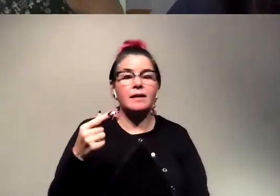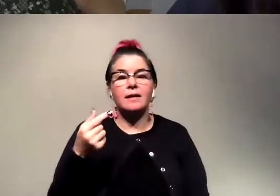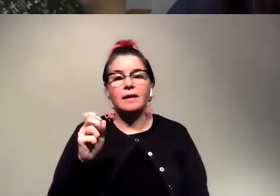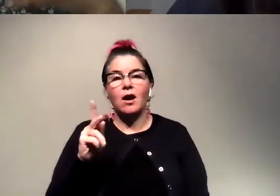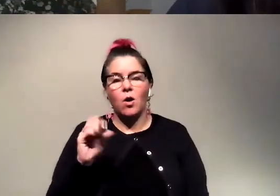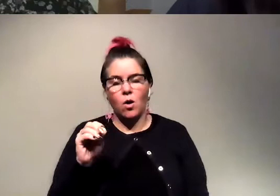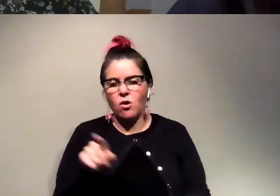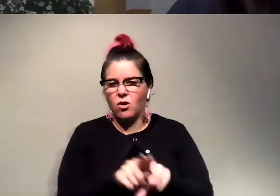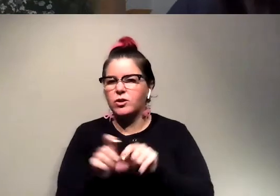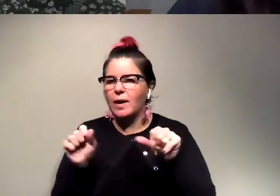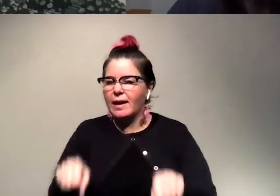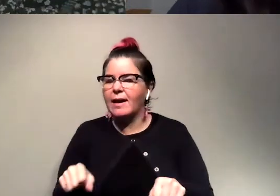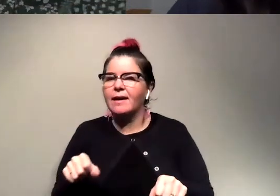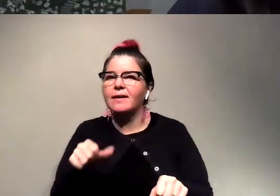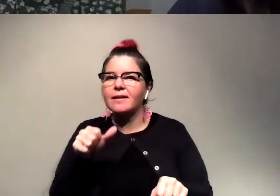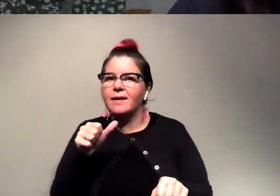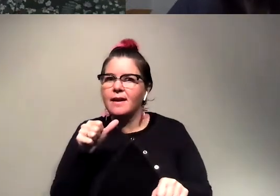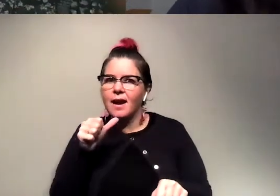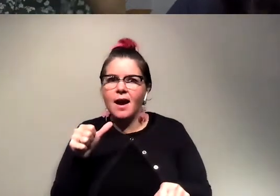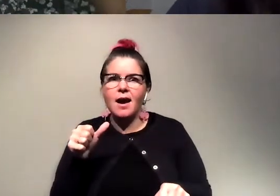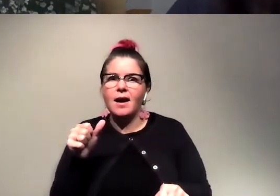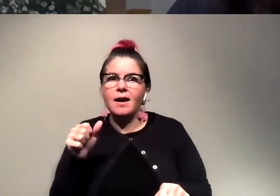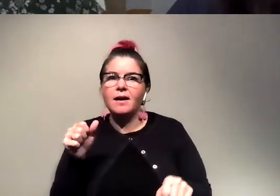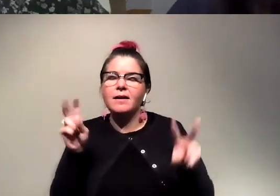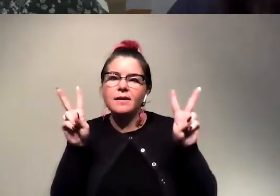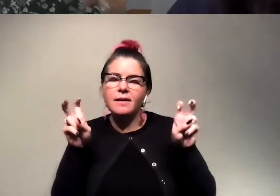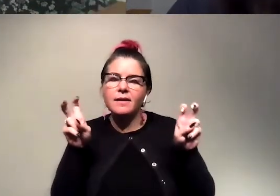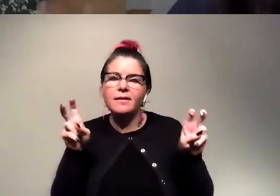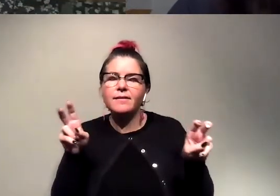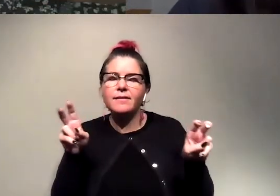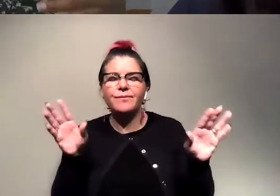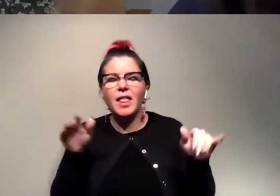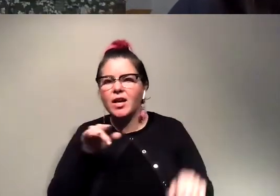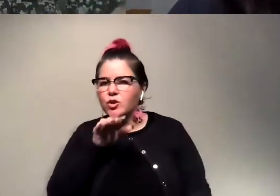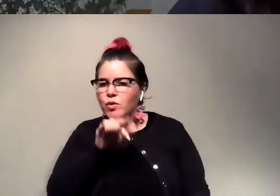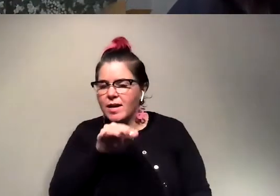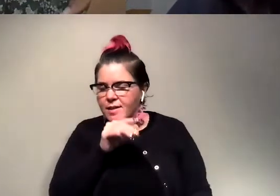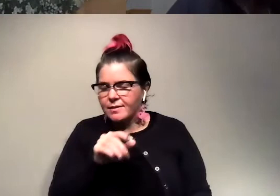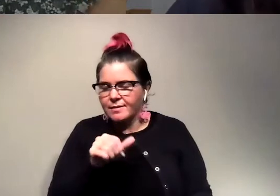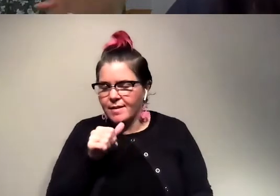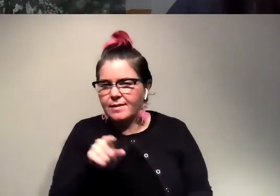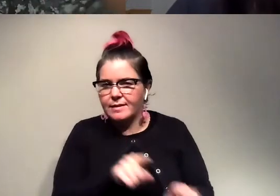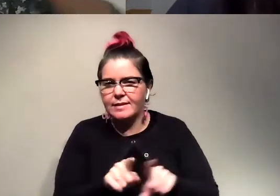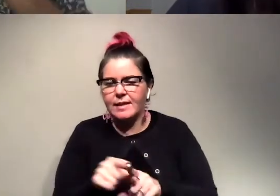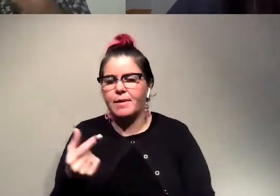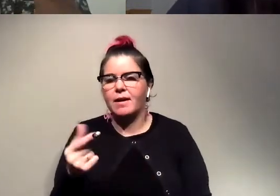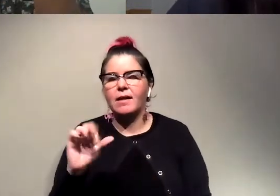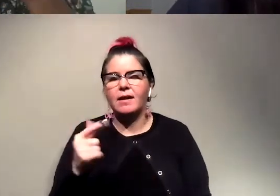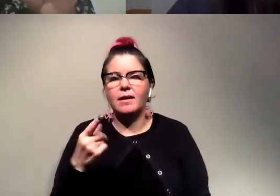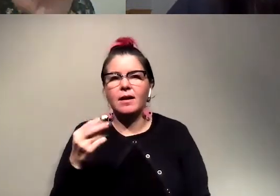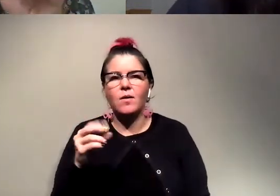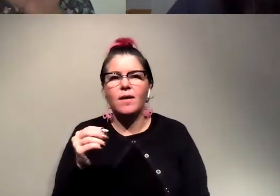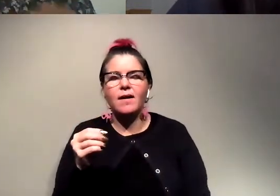as well. It's not as extreme as those flying dragons, as they're called. They're like the gliding geckos. They have like